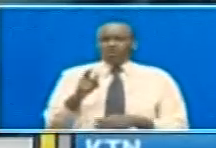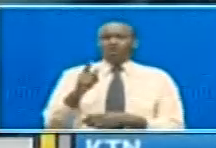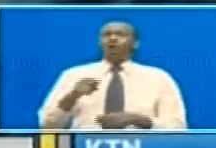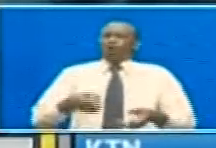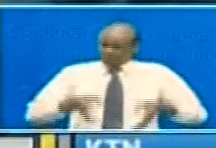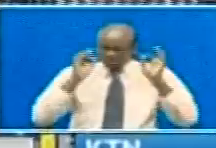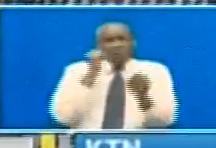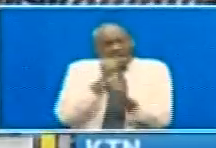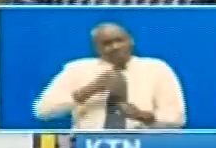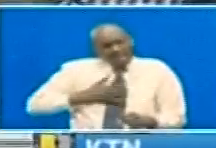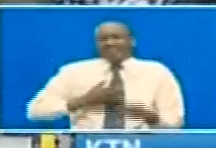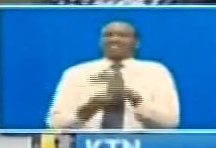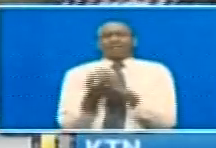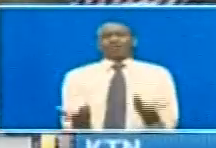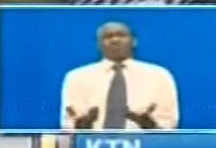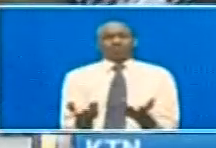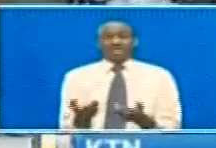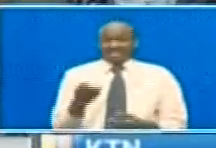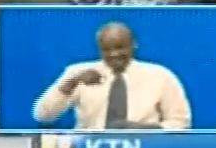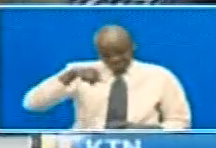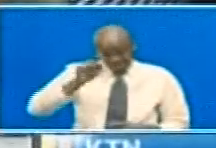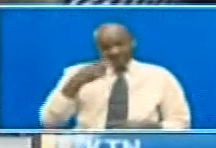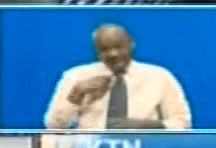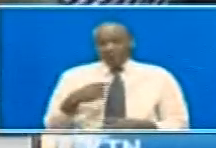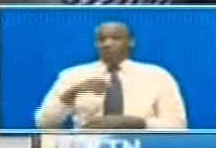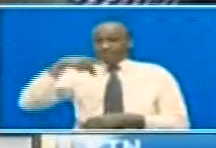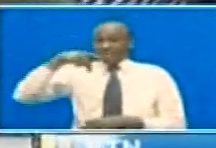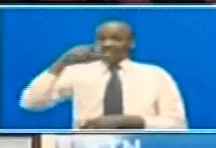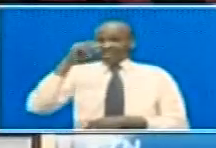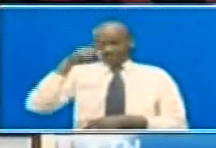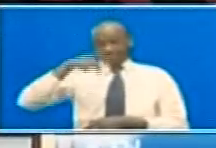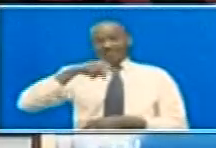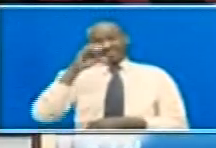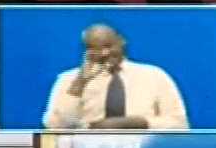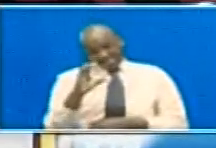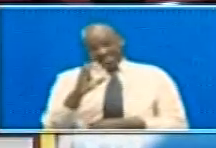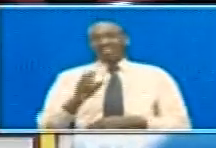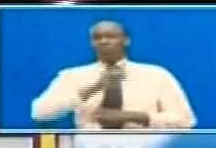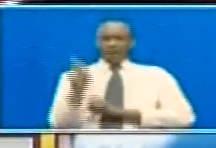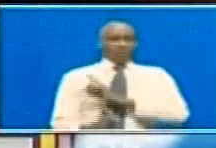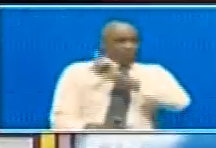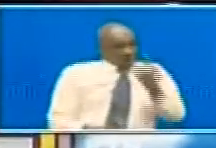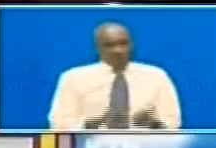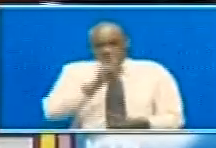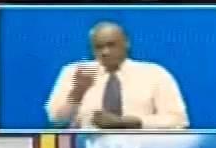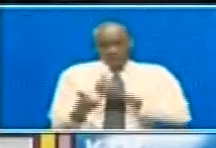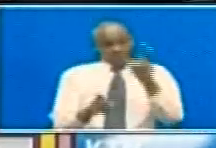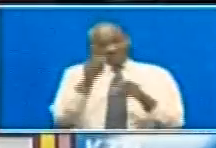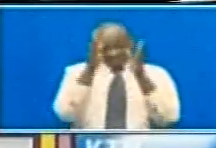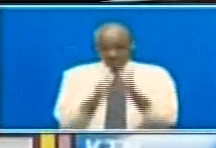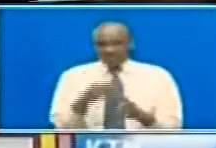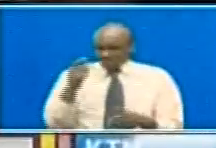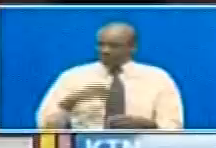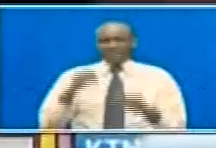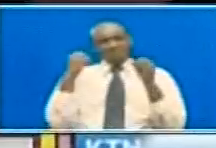his official duties. Iringo, who was being grilled by the Parliamentary Powers and Privileges Committee, said such claims amount to